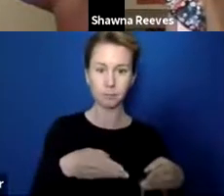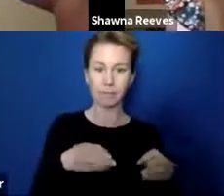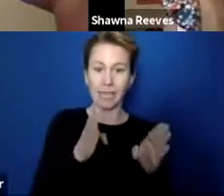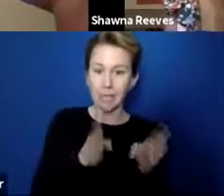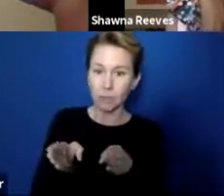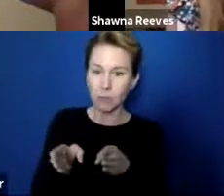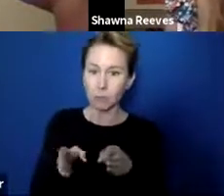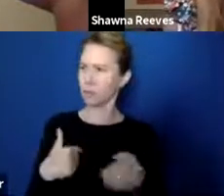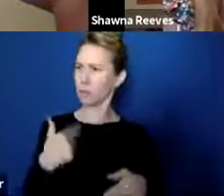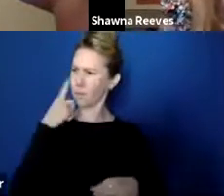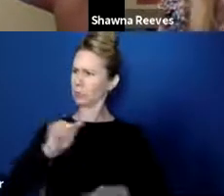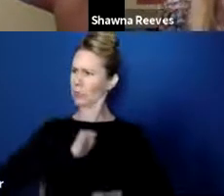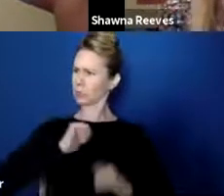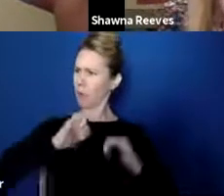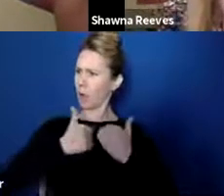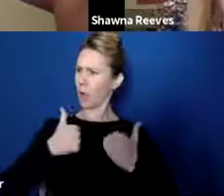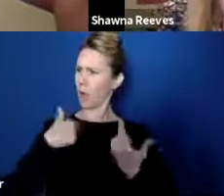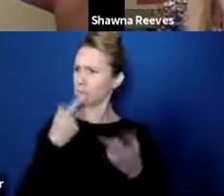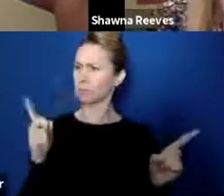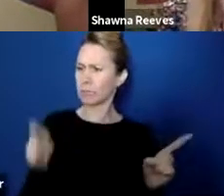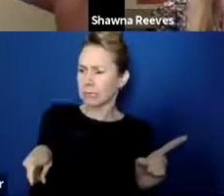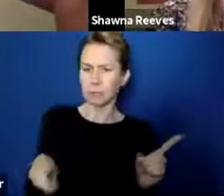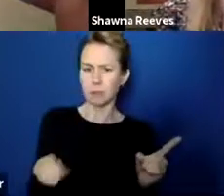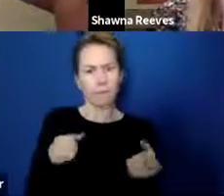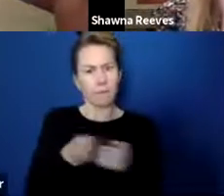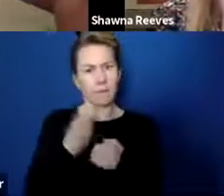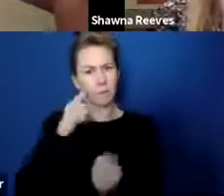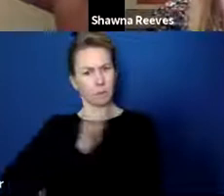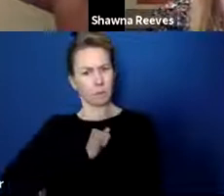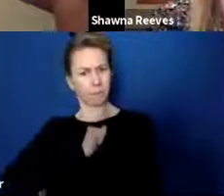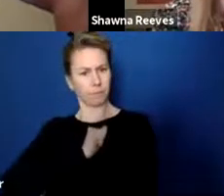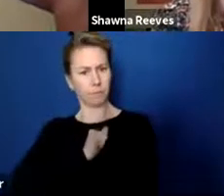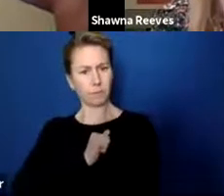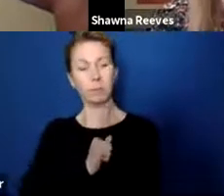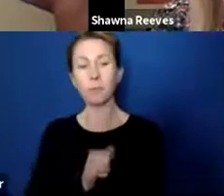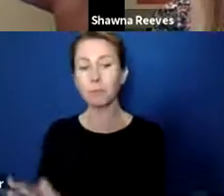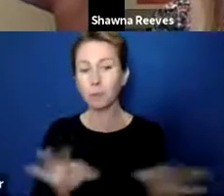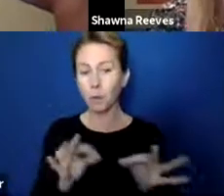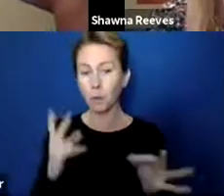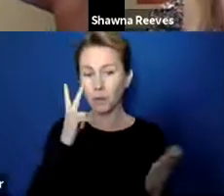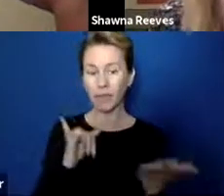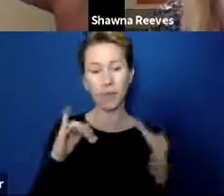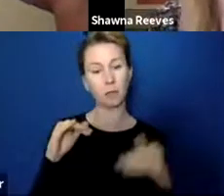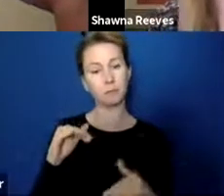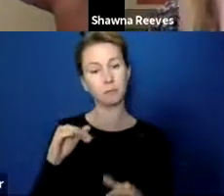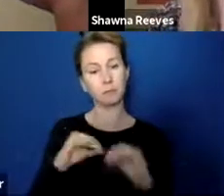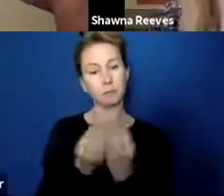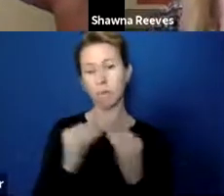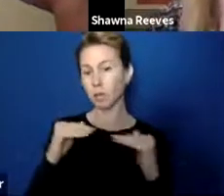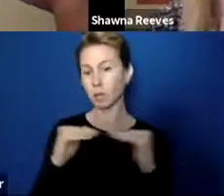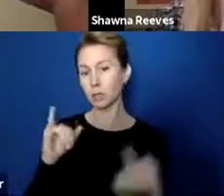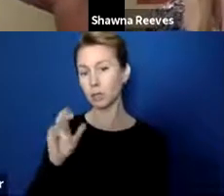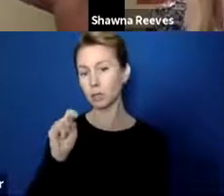about being a kid, some really hard things too. And so I think that's sort of what we see as a demonstration of efforts really sort